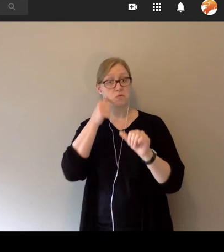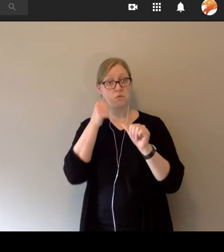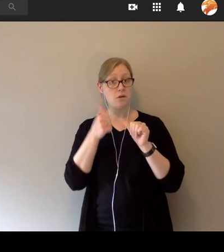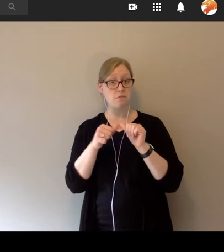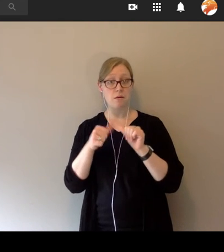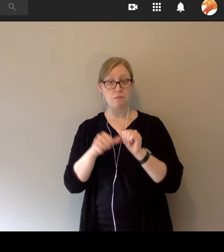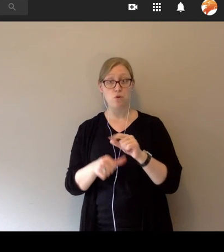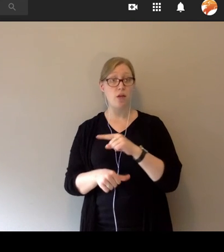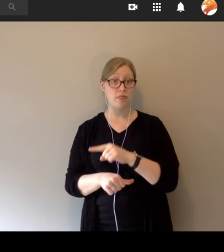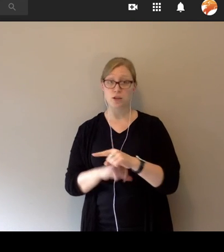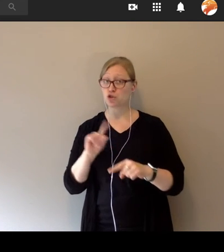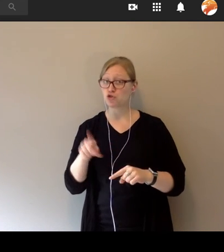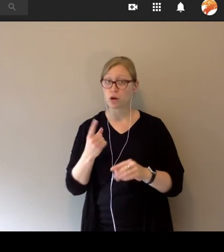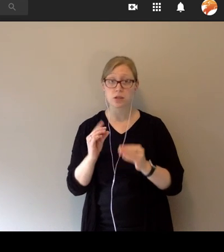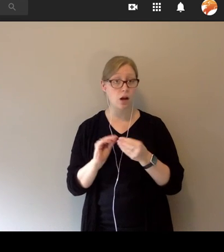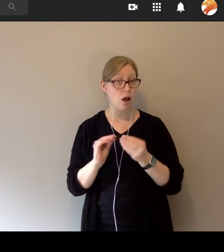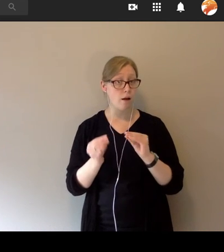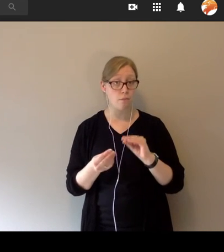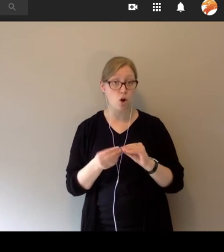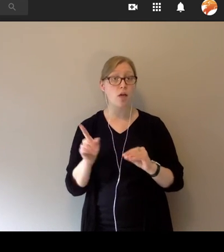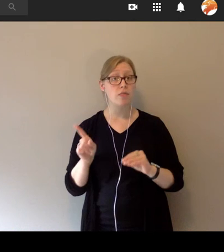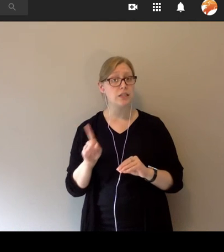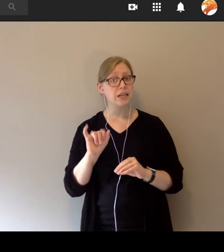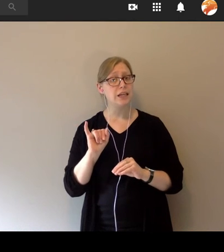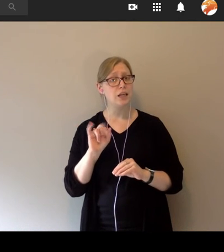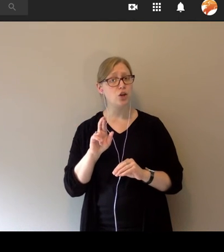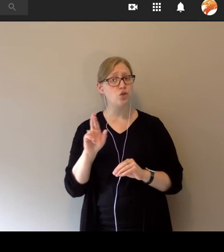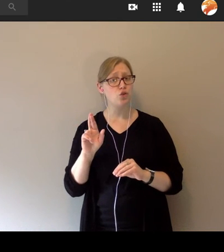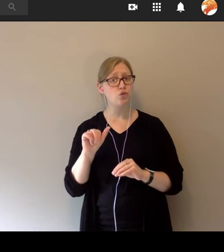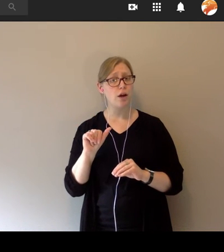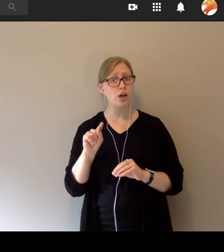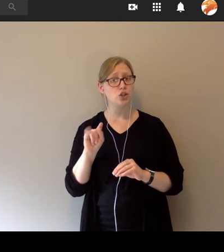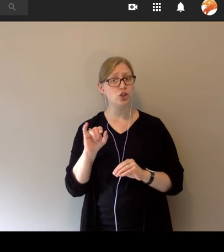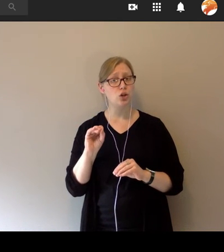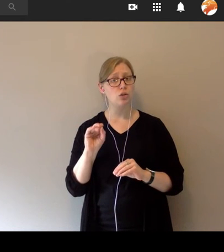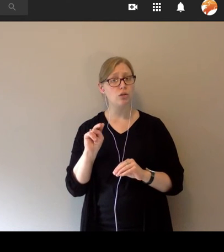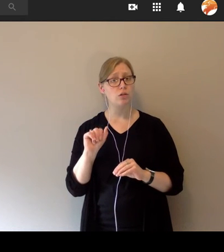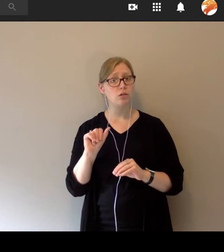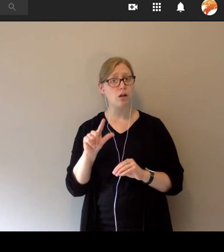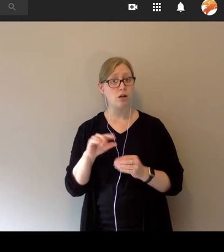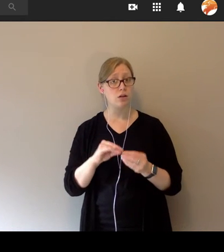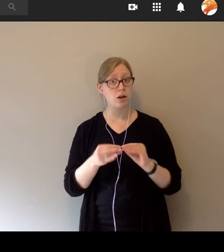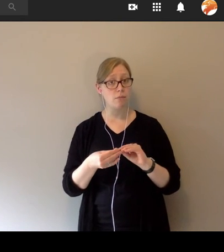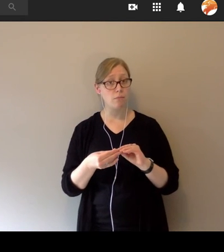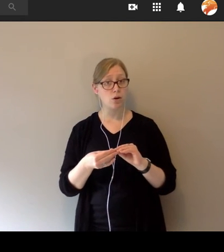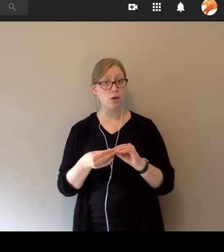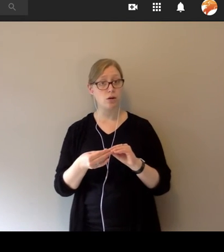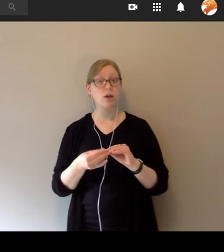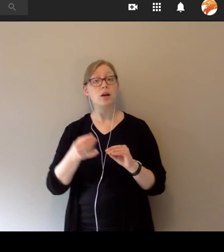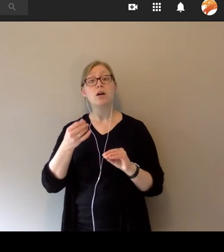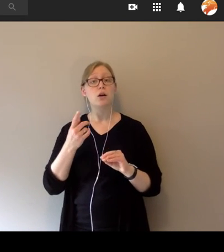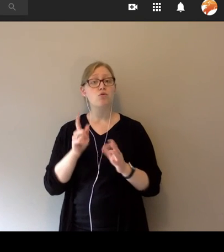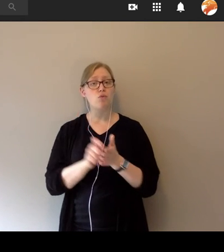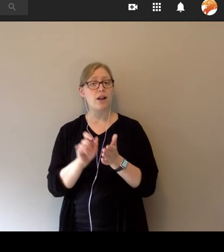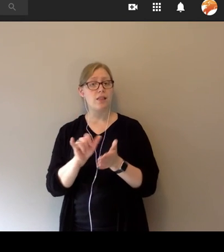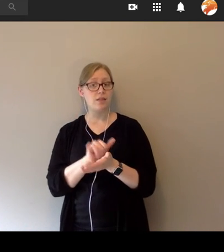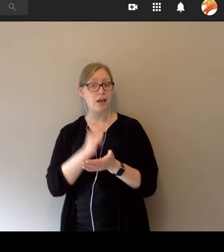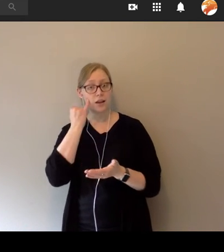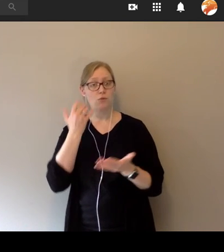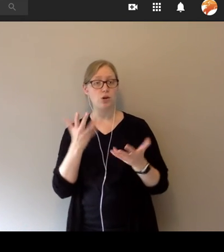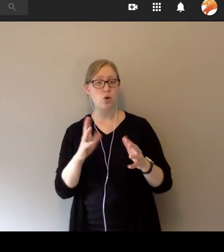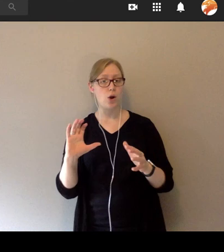an irrational number, so we write it like this if we don't want to estimate it. If you estimate it, you would have to round it. And